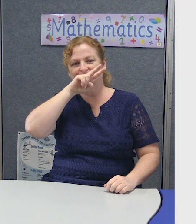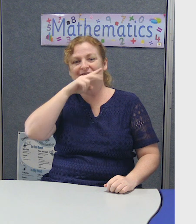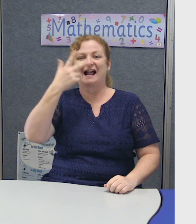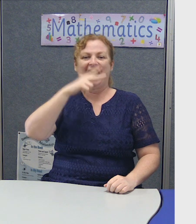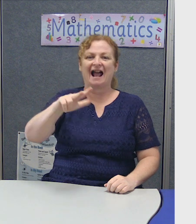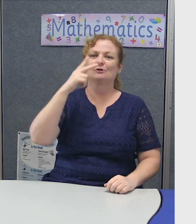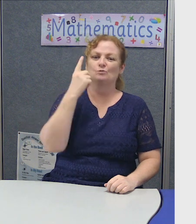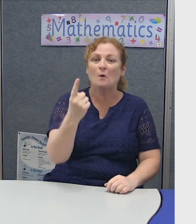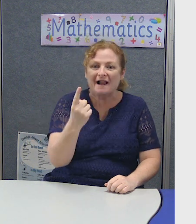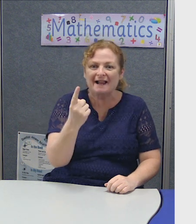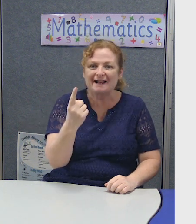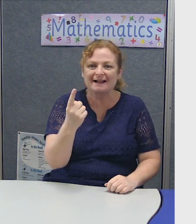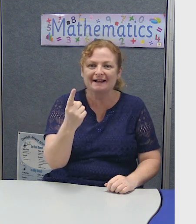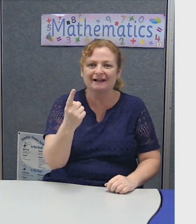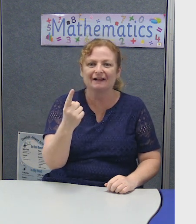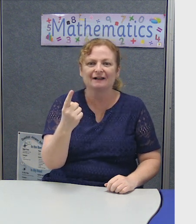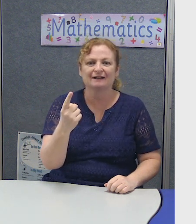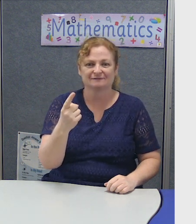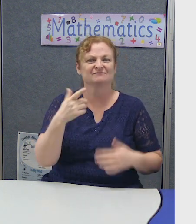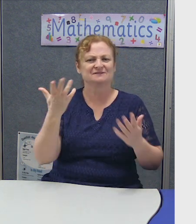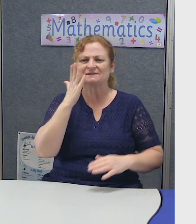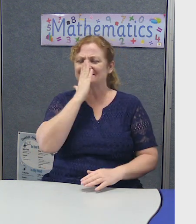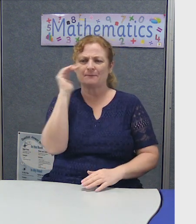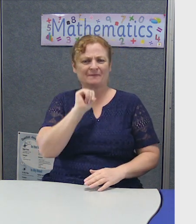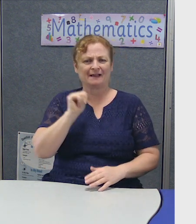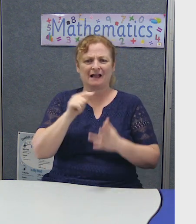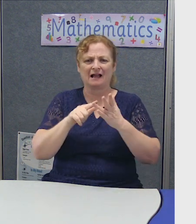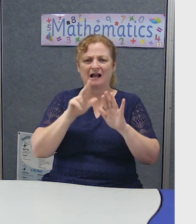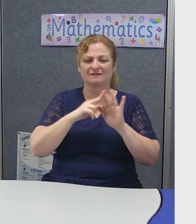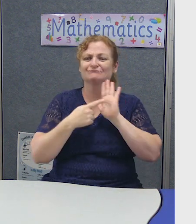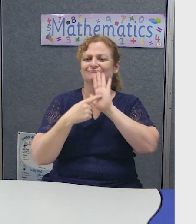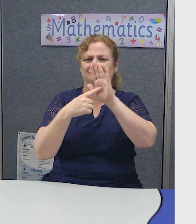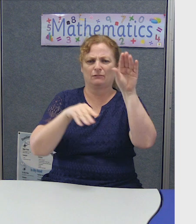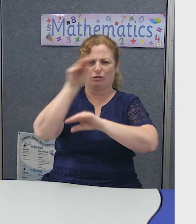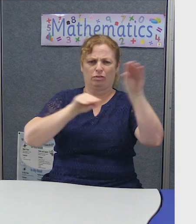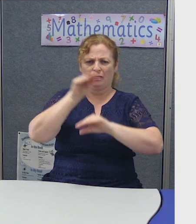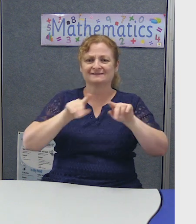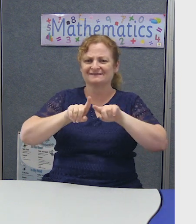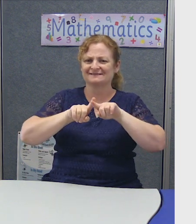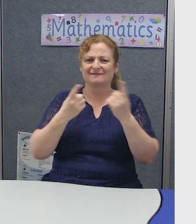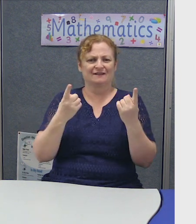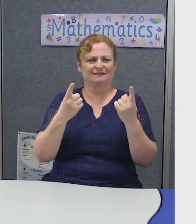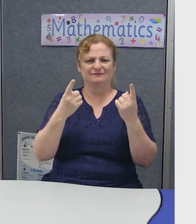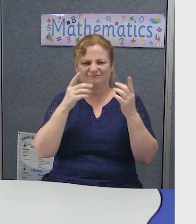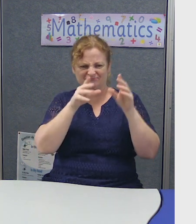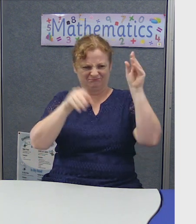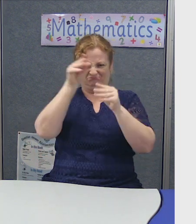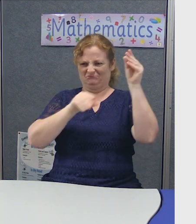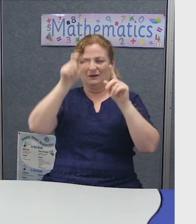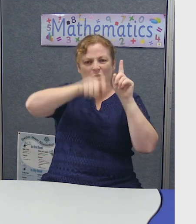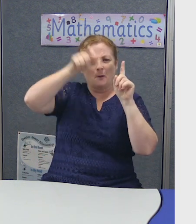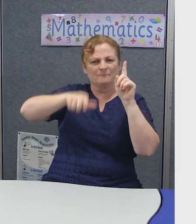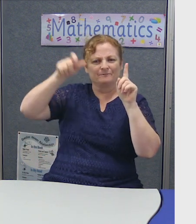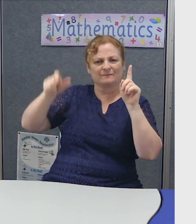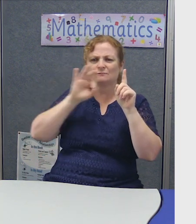19,281. It didn't matter that the representations were in a different place value order. It